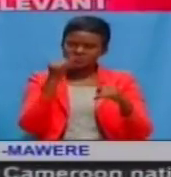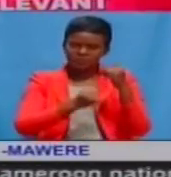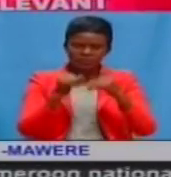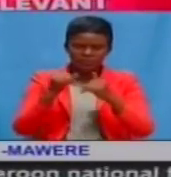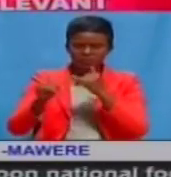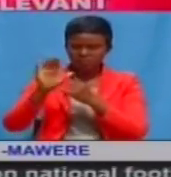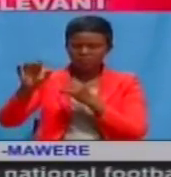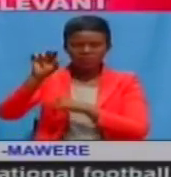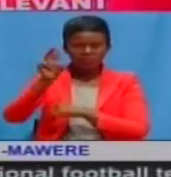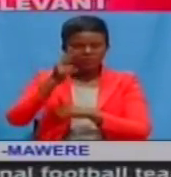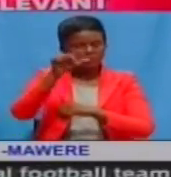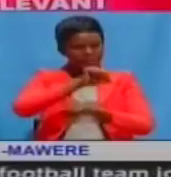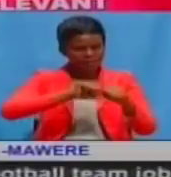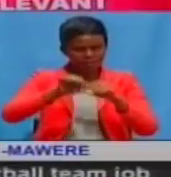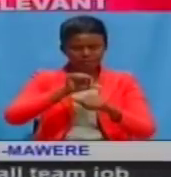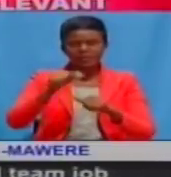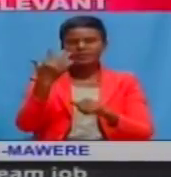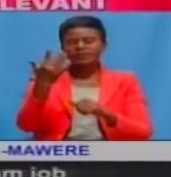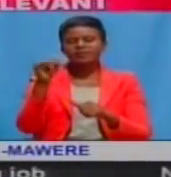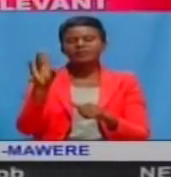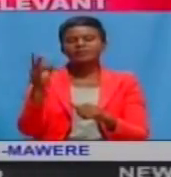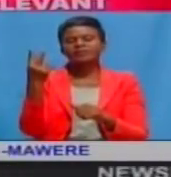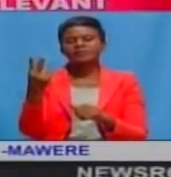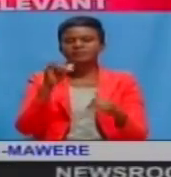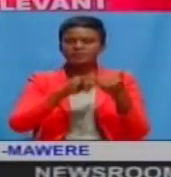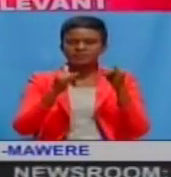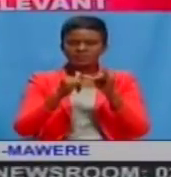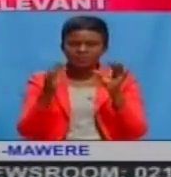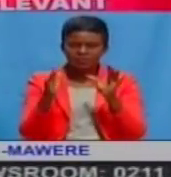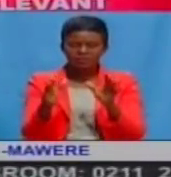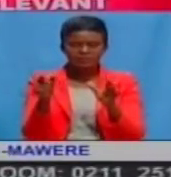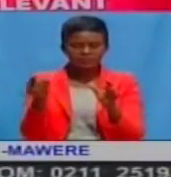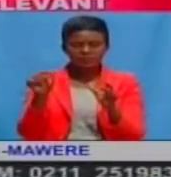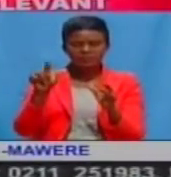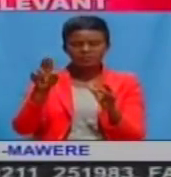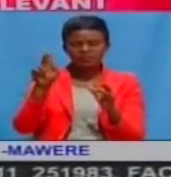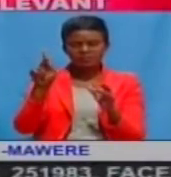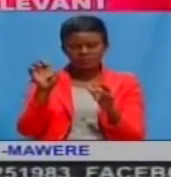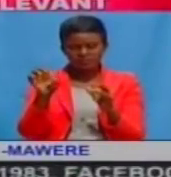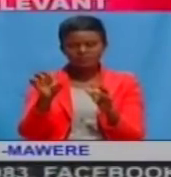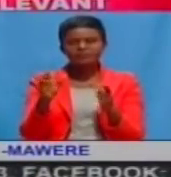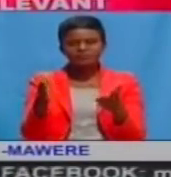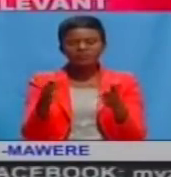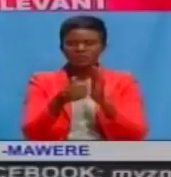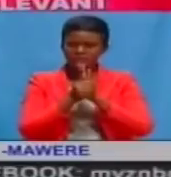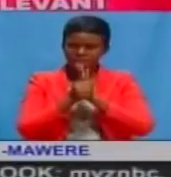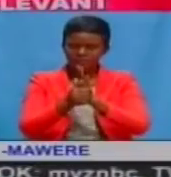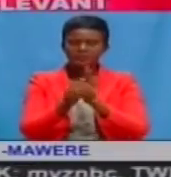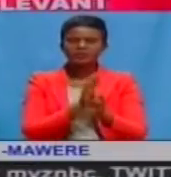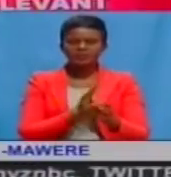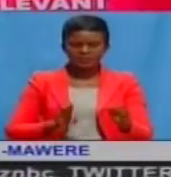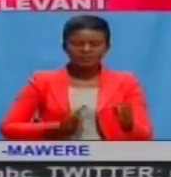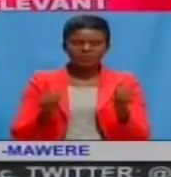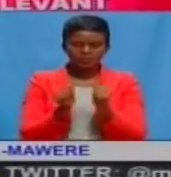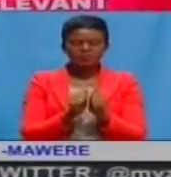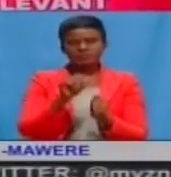his second round 5 over 72. South Africa's Rook van der Spy commands the leaders board with an